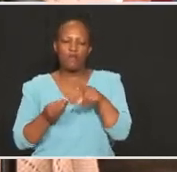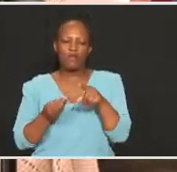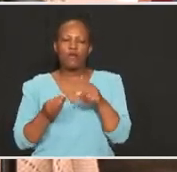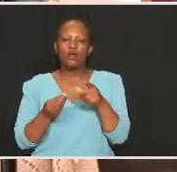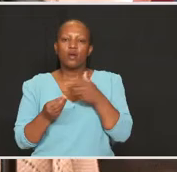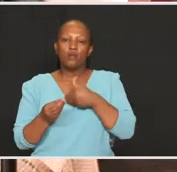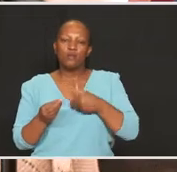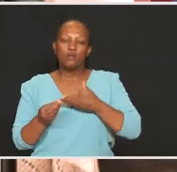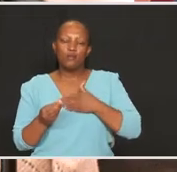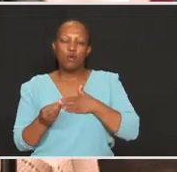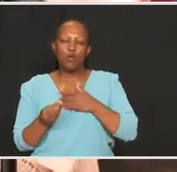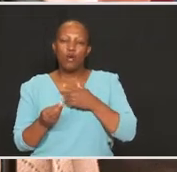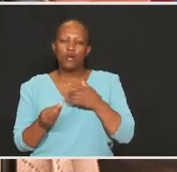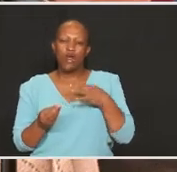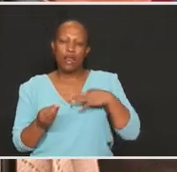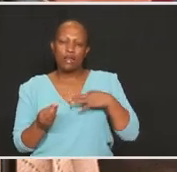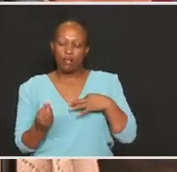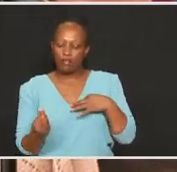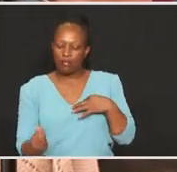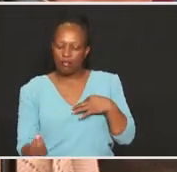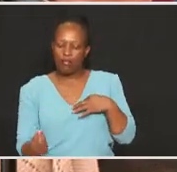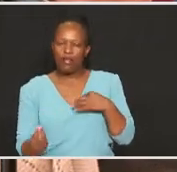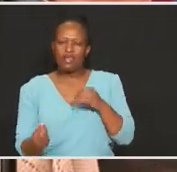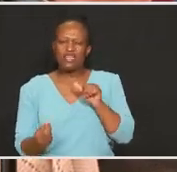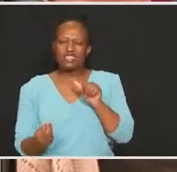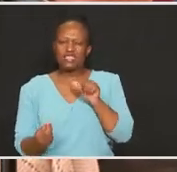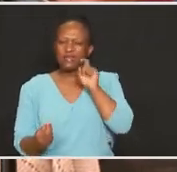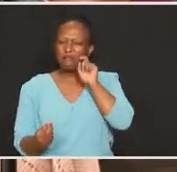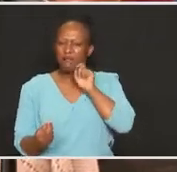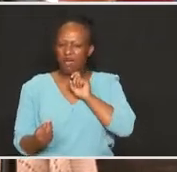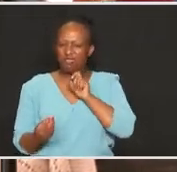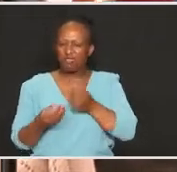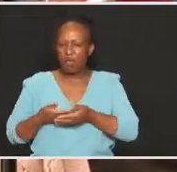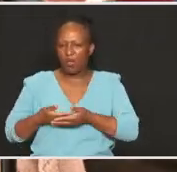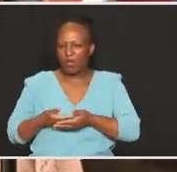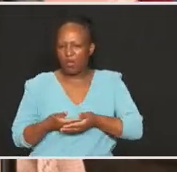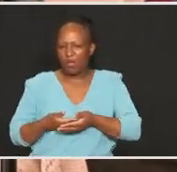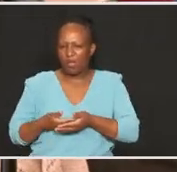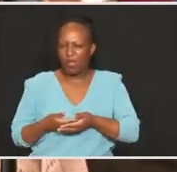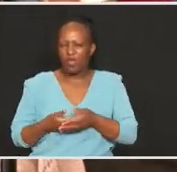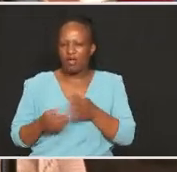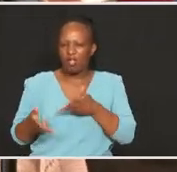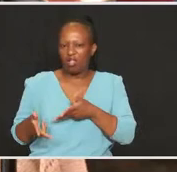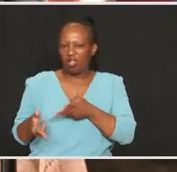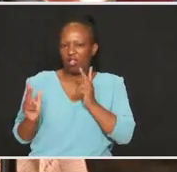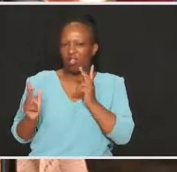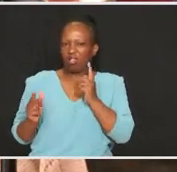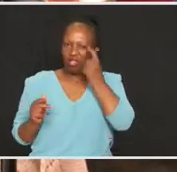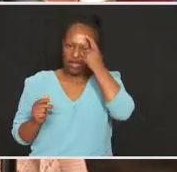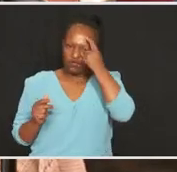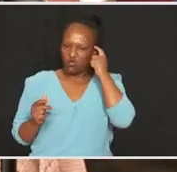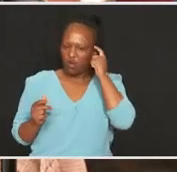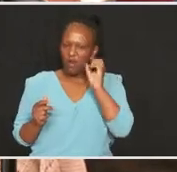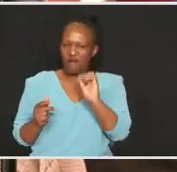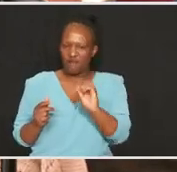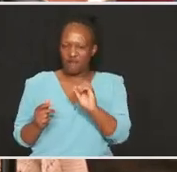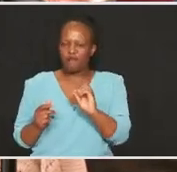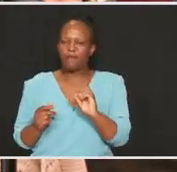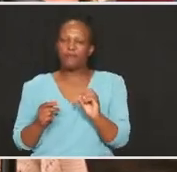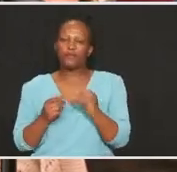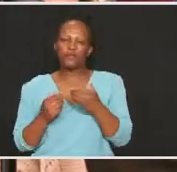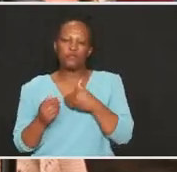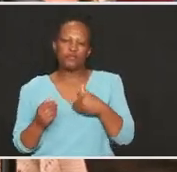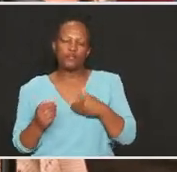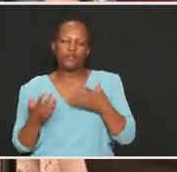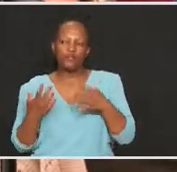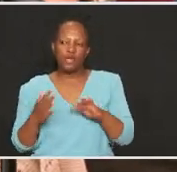little girl when she was only six months old severely neglected and slow in development due to trauma the parents decided to